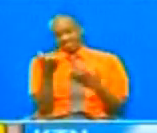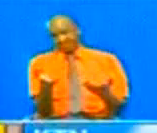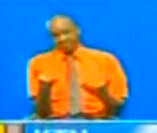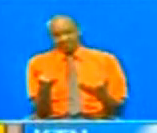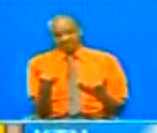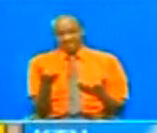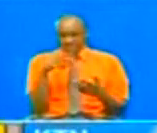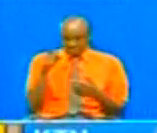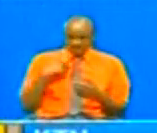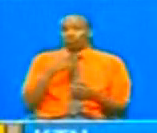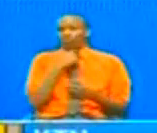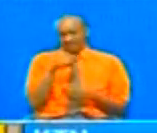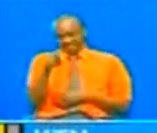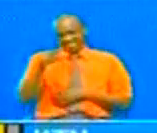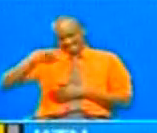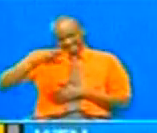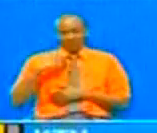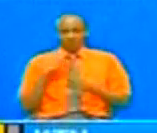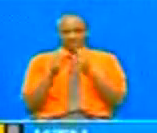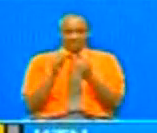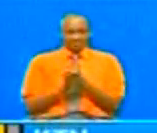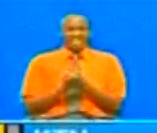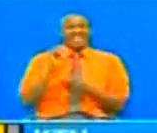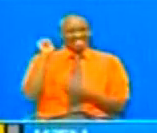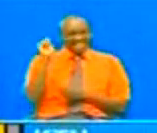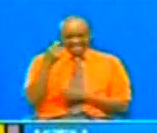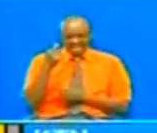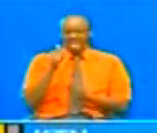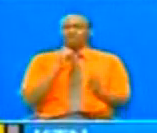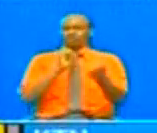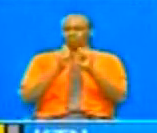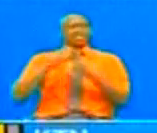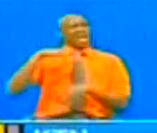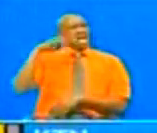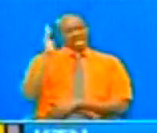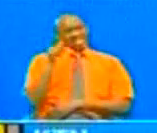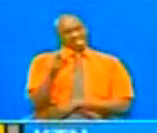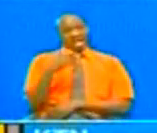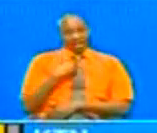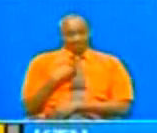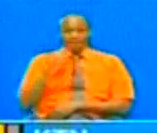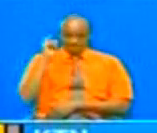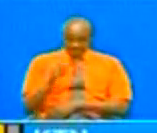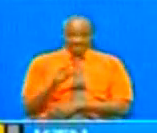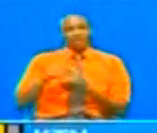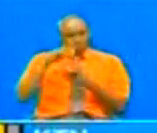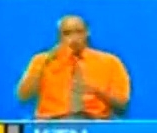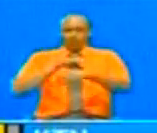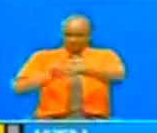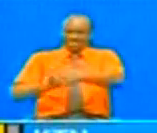a required part of athletics. Kenya being a very major sporting country, should actually be seeing much more of